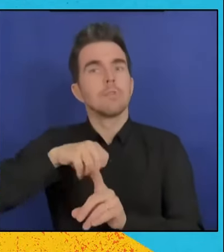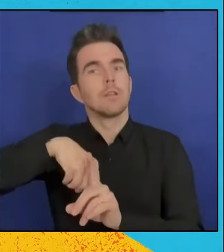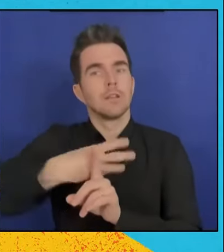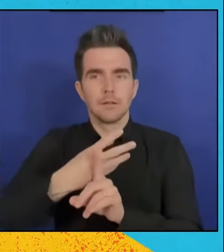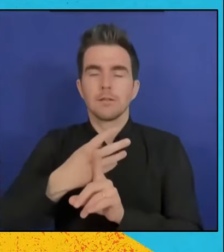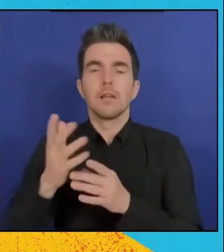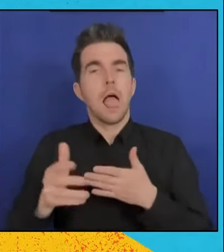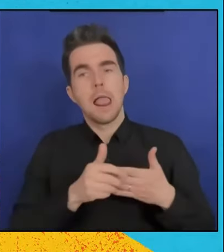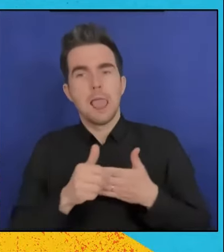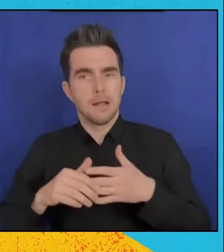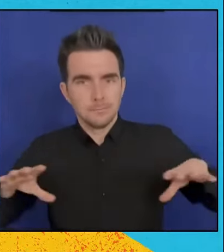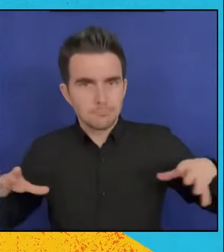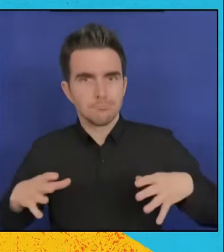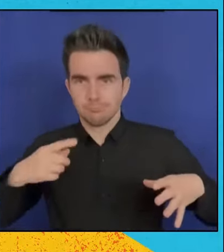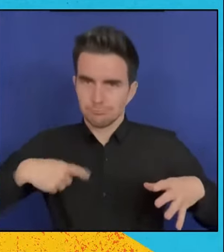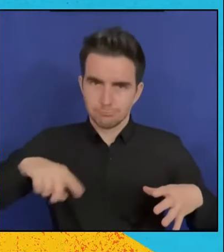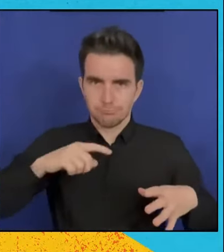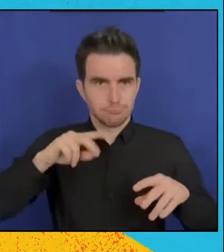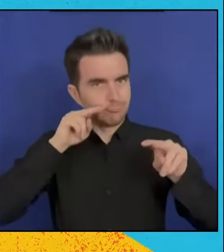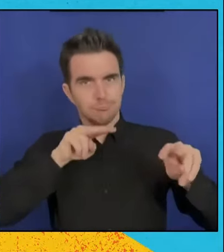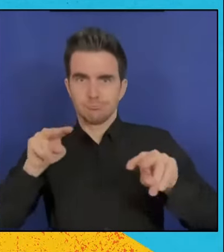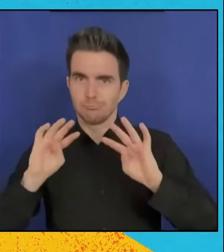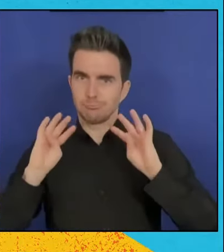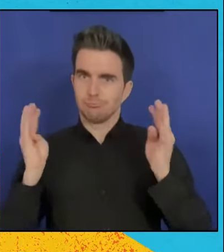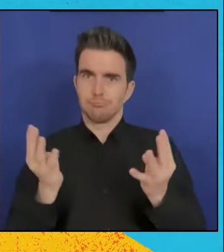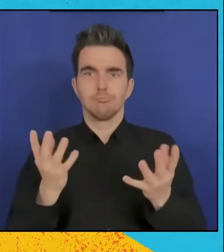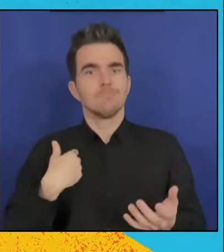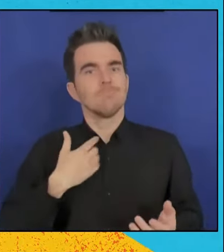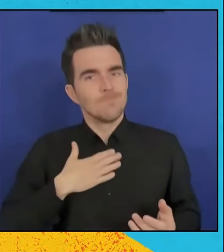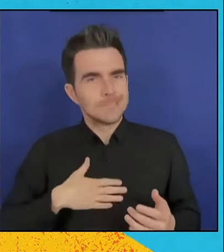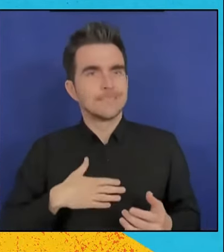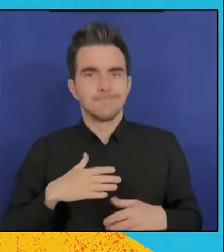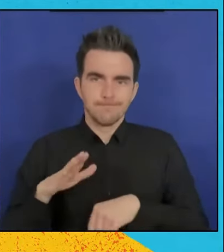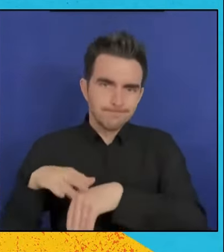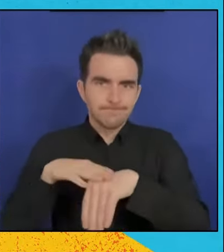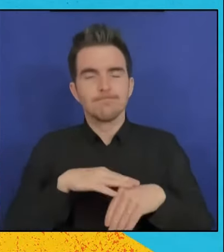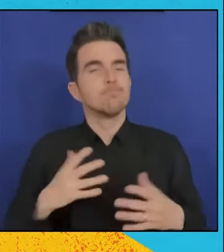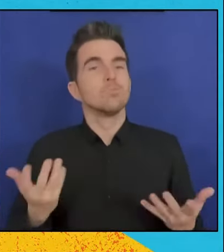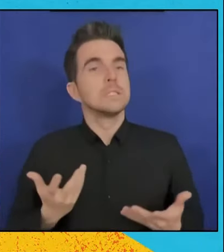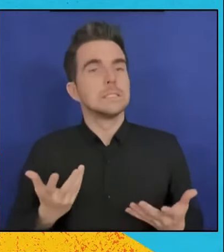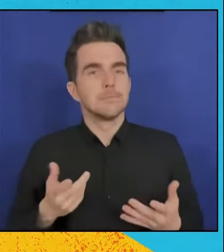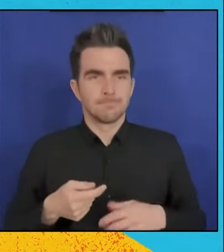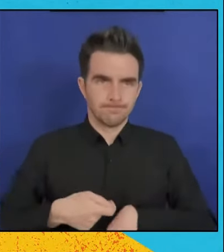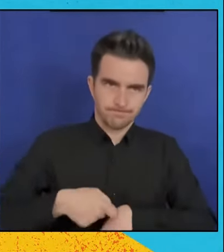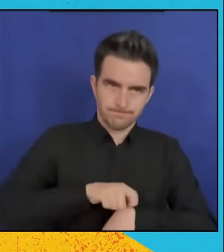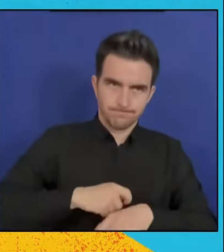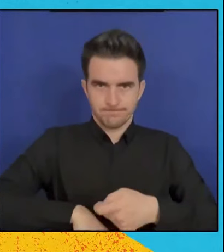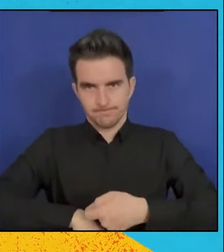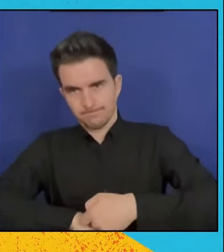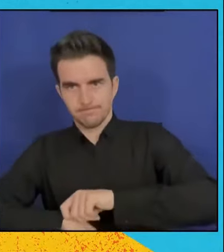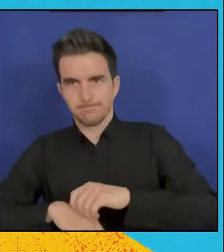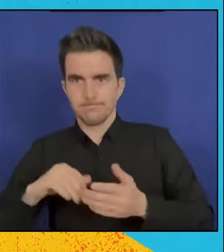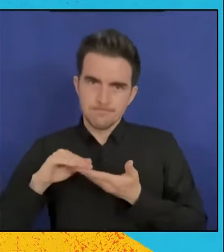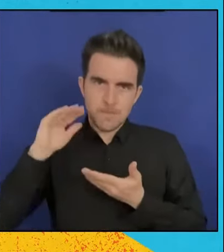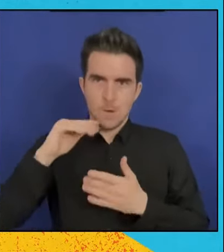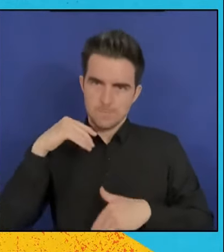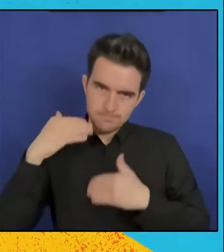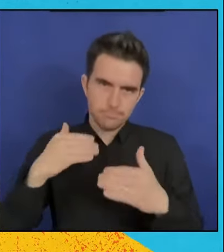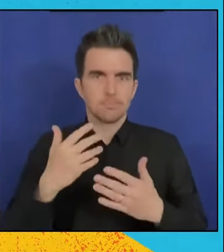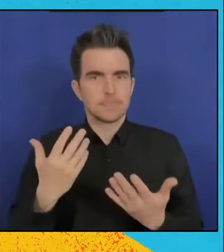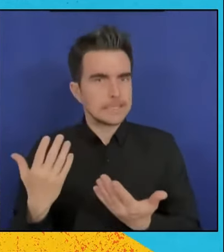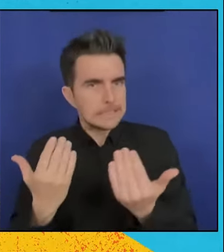to the business, government, civil society, to support the youth in the actual actions. And